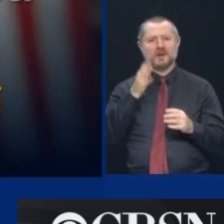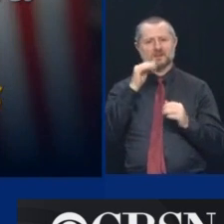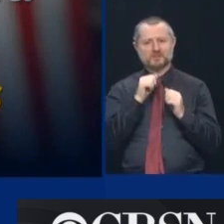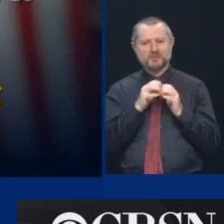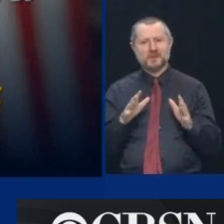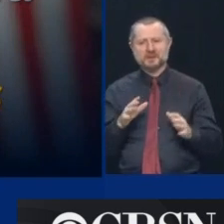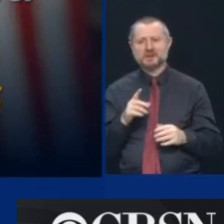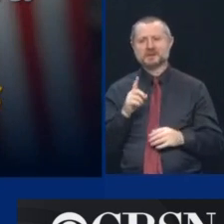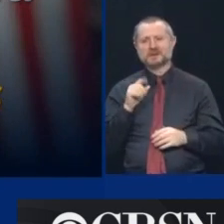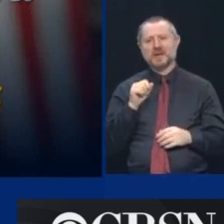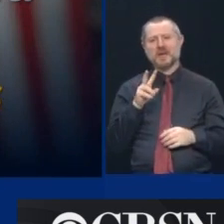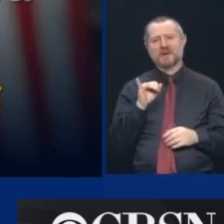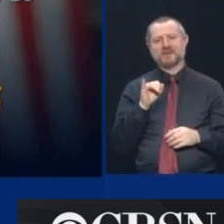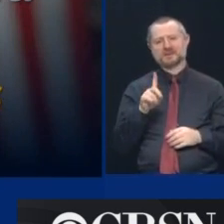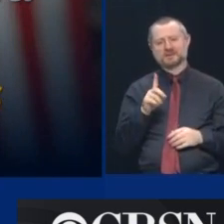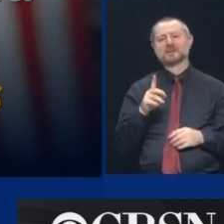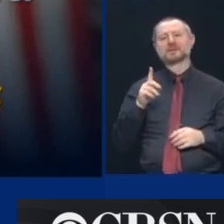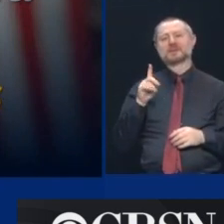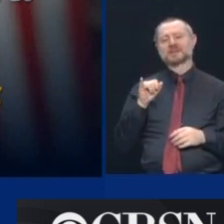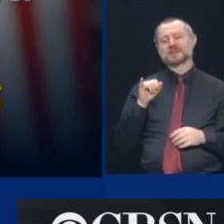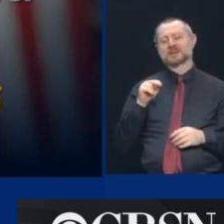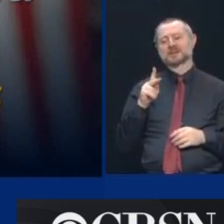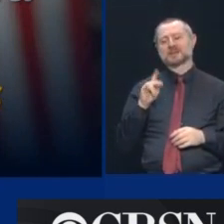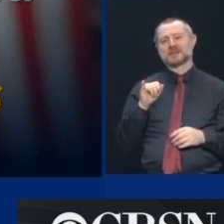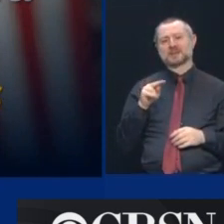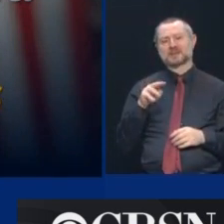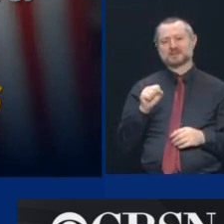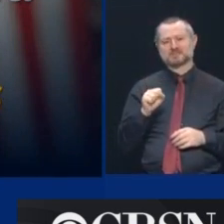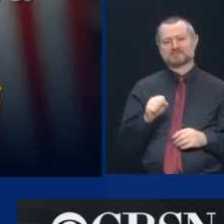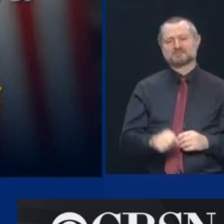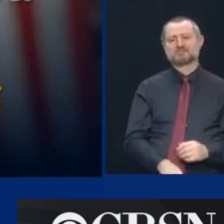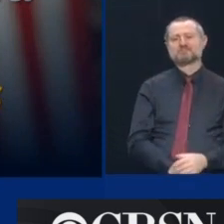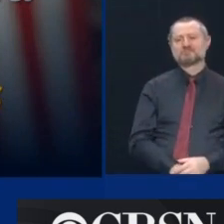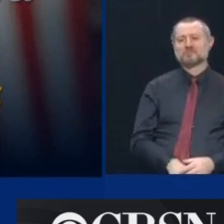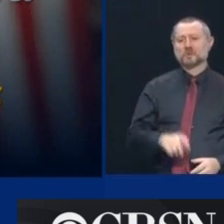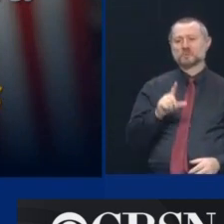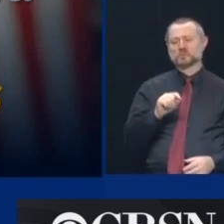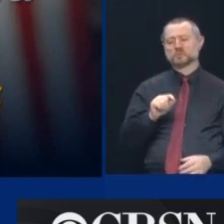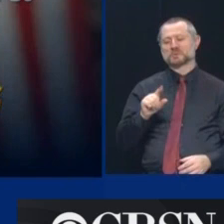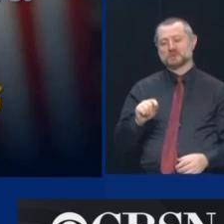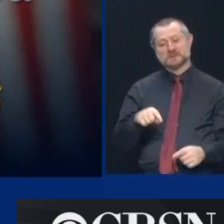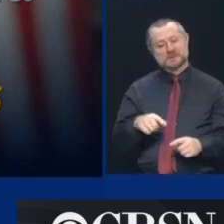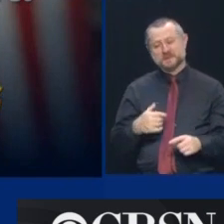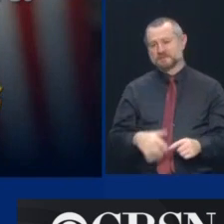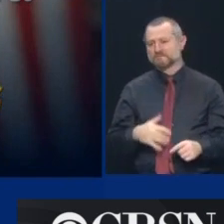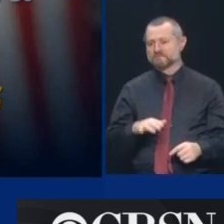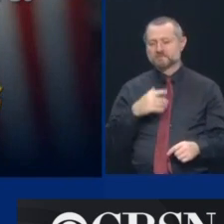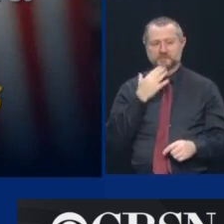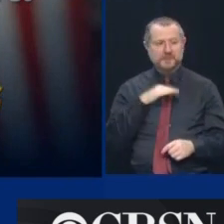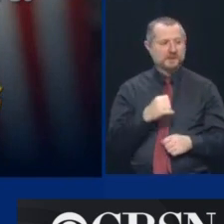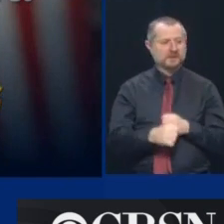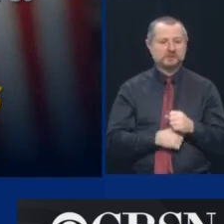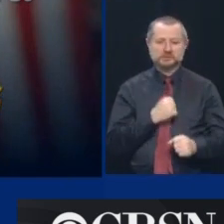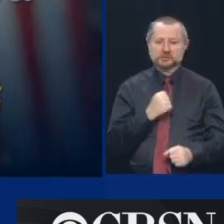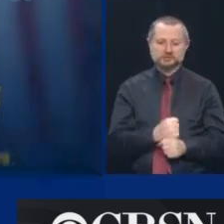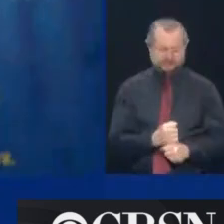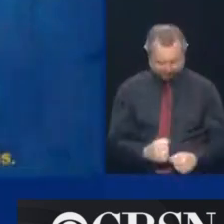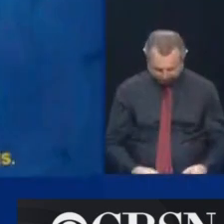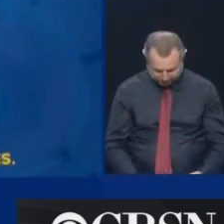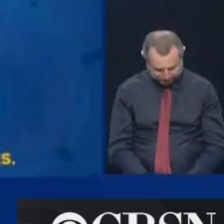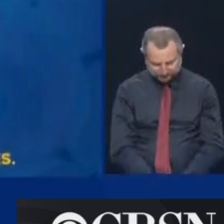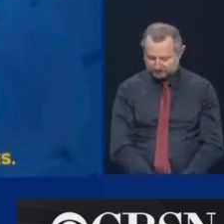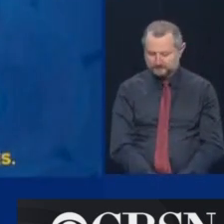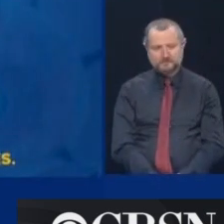Dinkins. 2020 was a bad year, my friends. We're going to look forward to a new